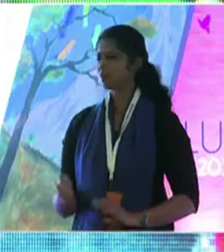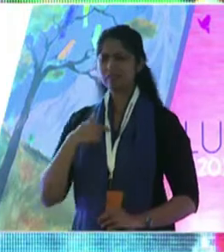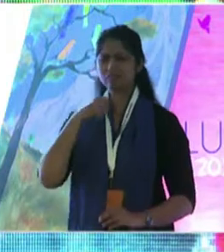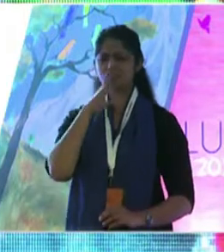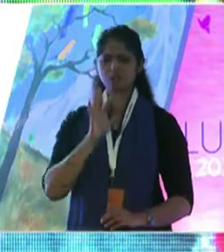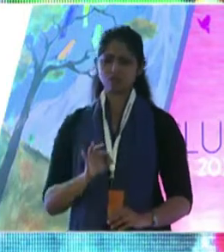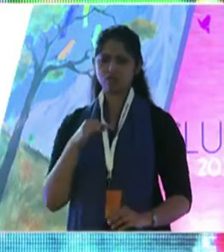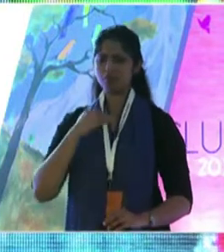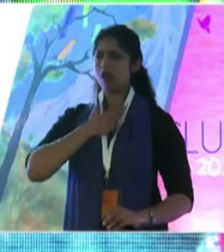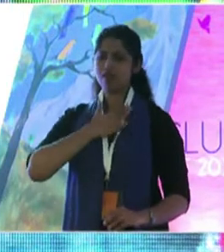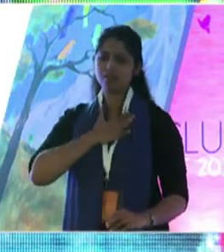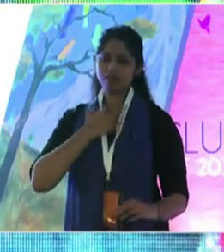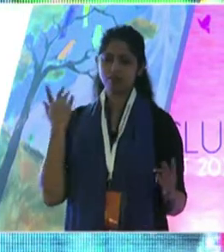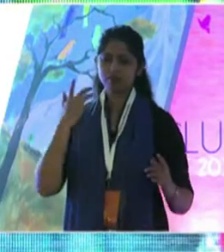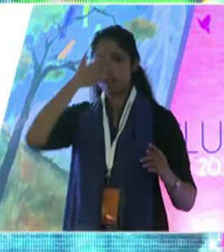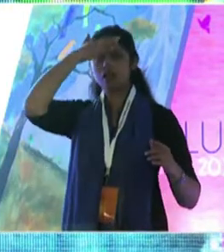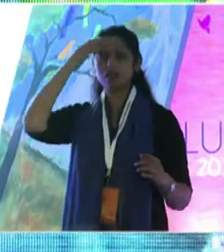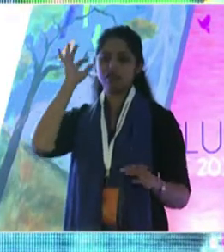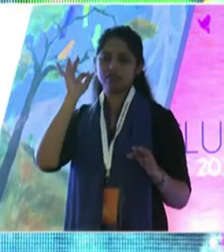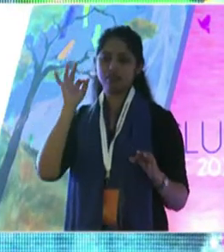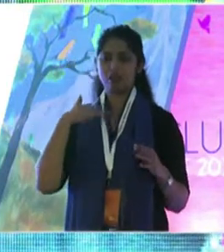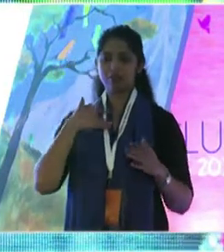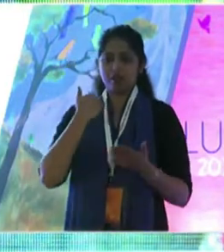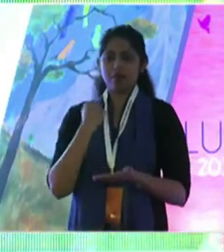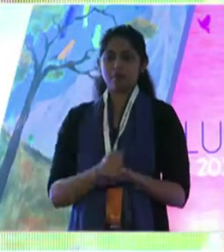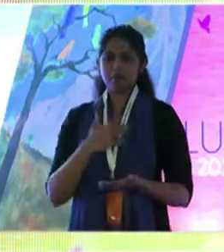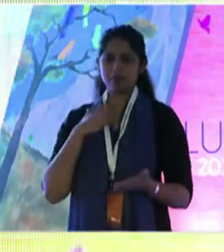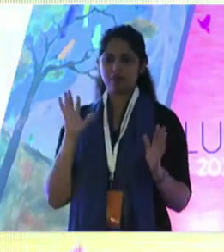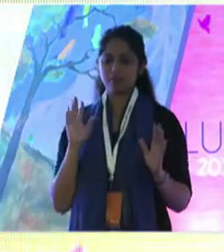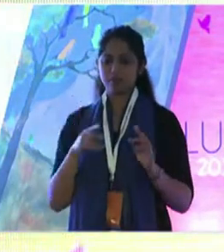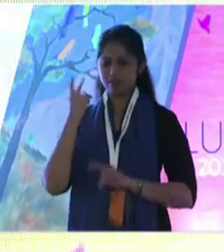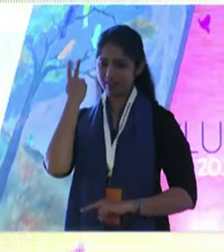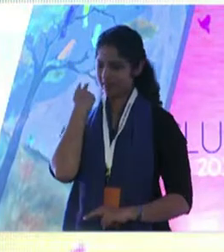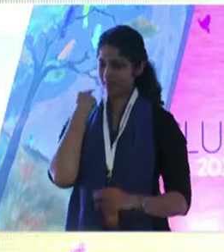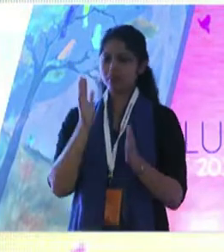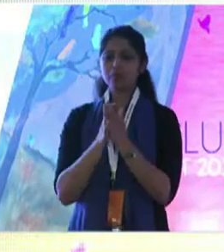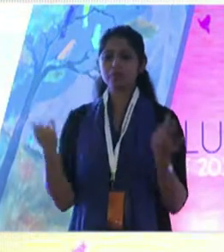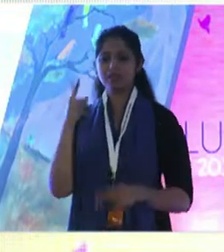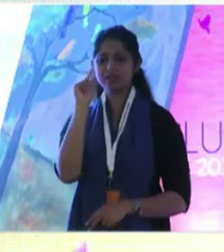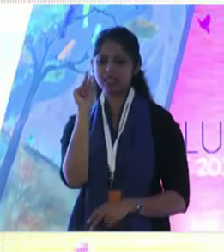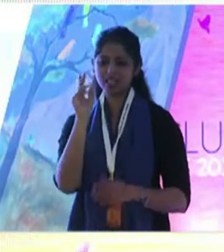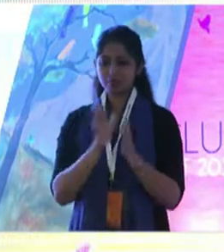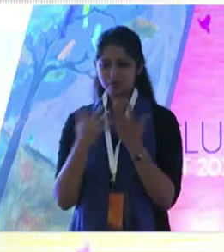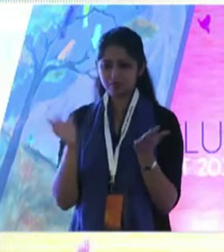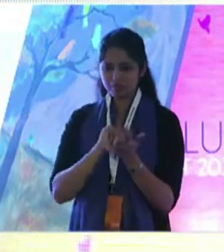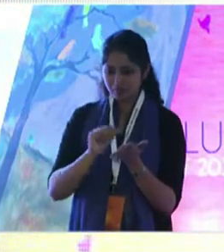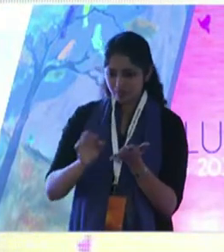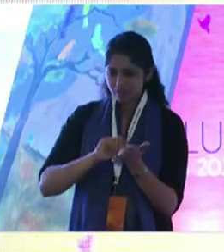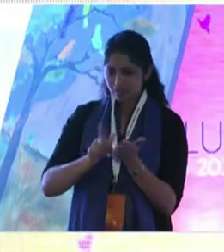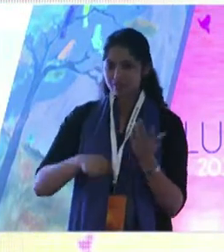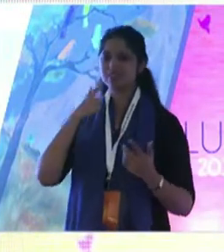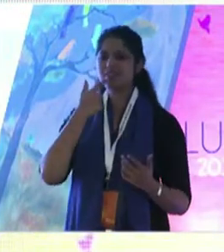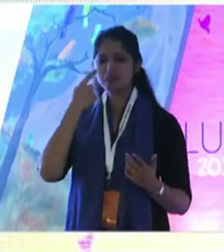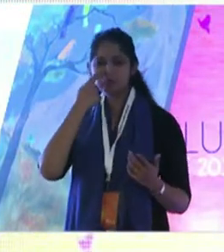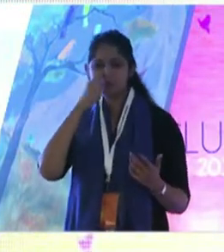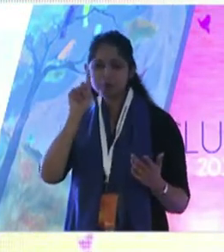I'm a great believer in destiny. 3 years ago, when I launched my second book, Legacy, which is a book of letters from eminent parents to